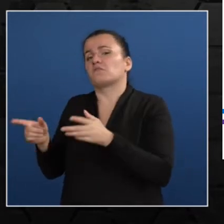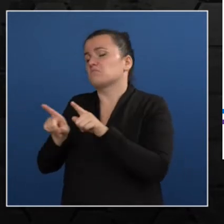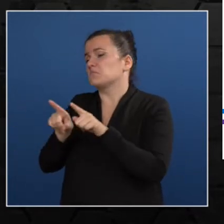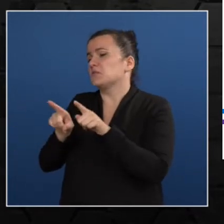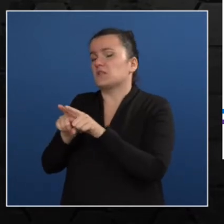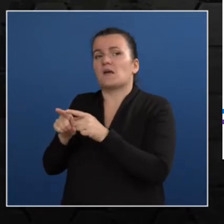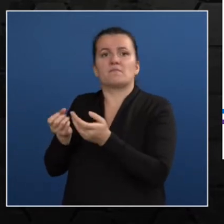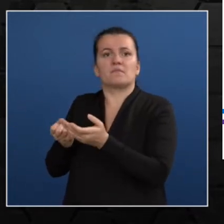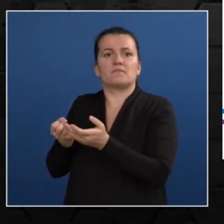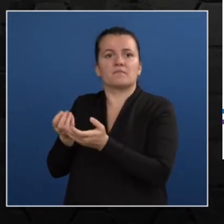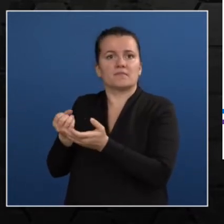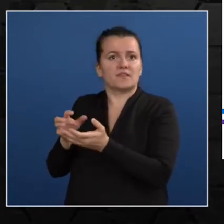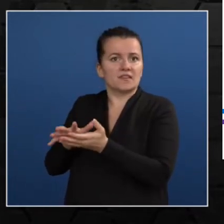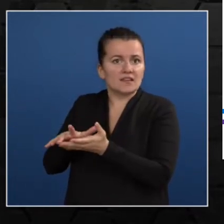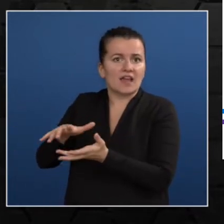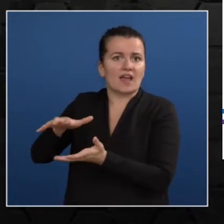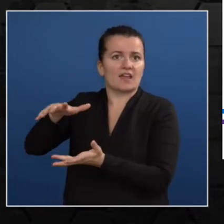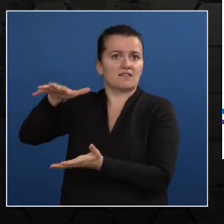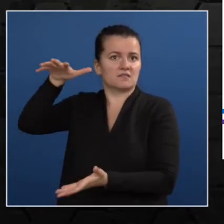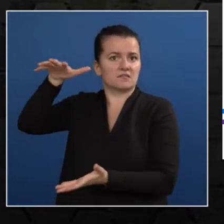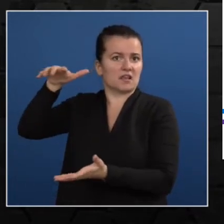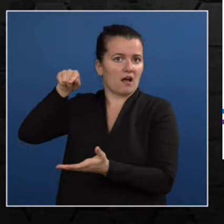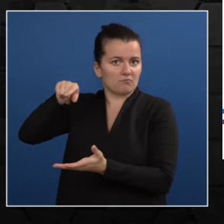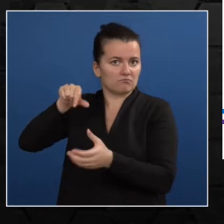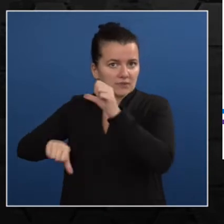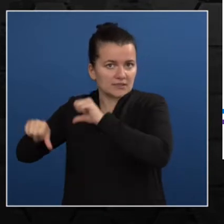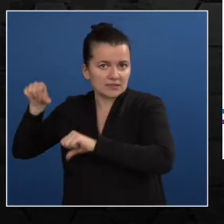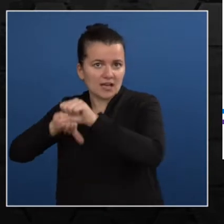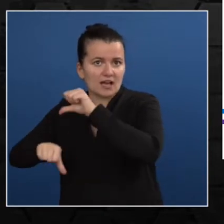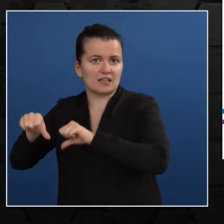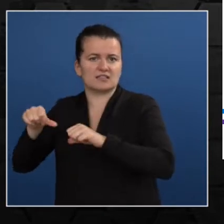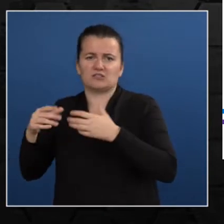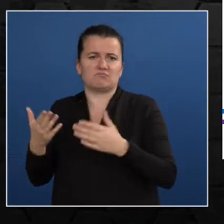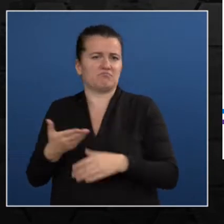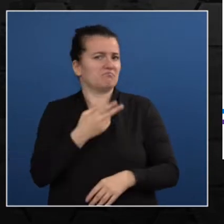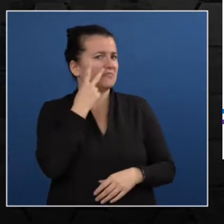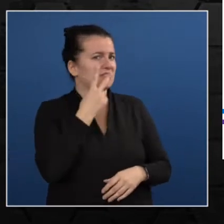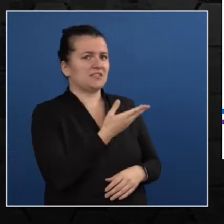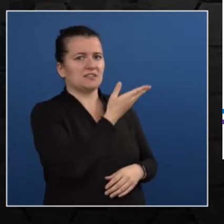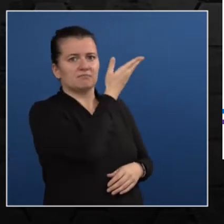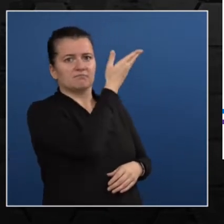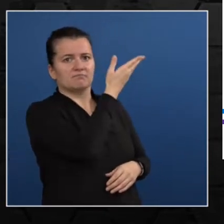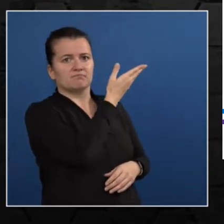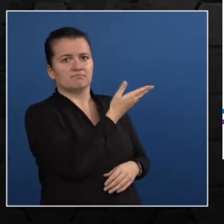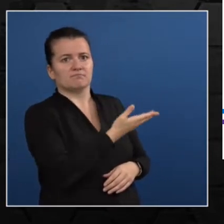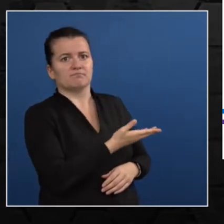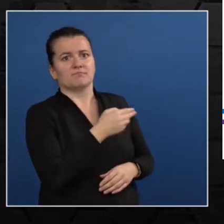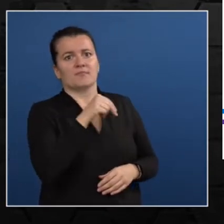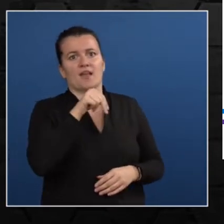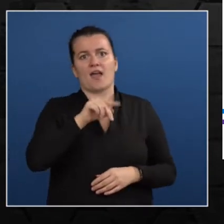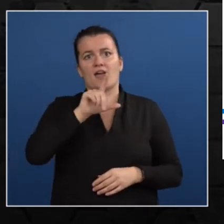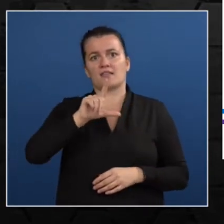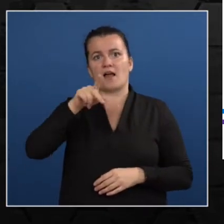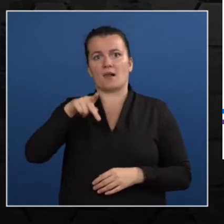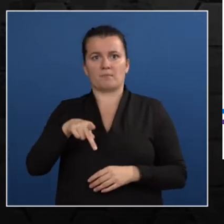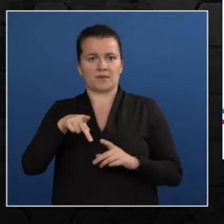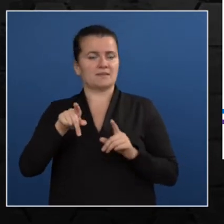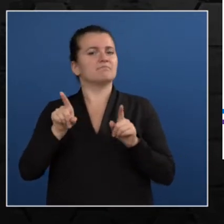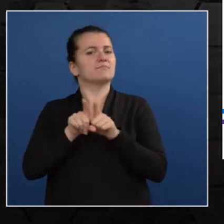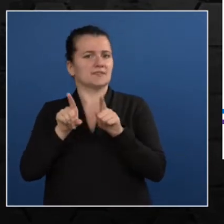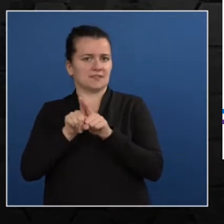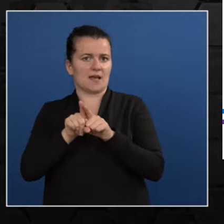the top domains that are in AI are NLP, computer vision, and data